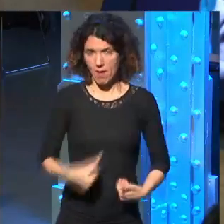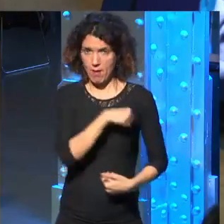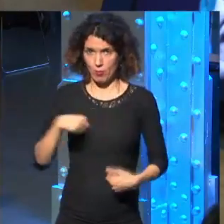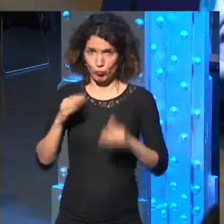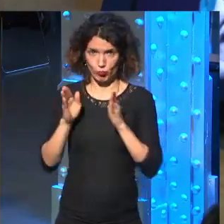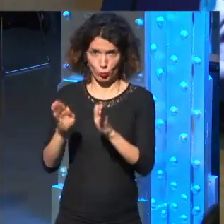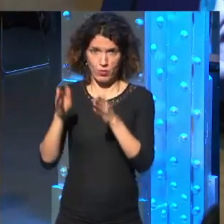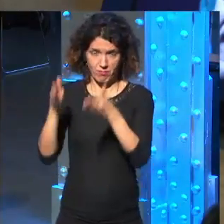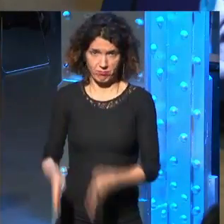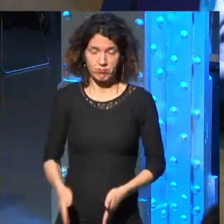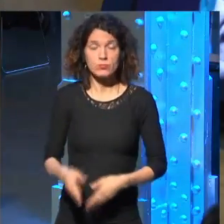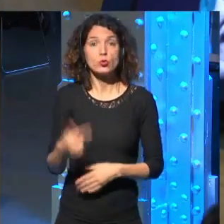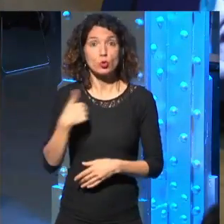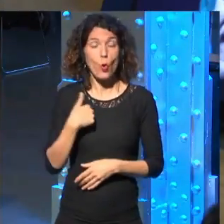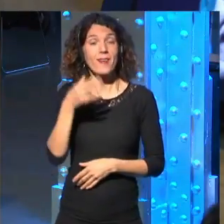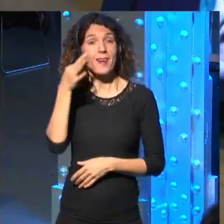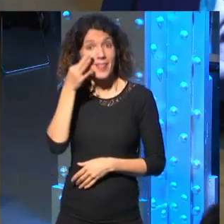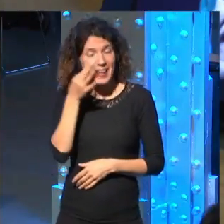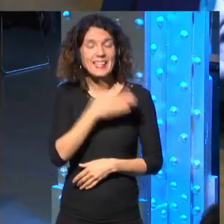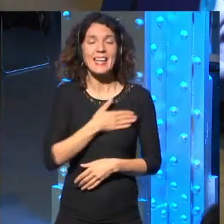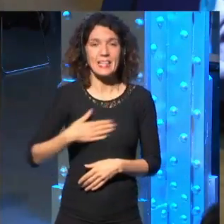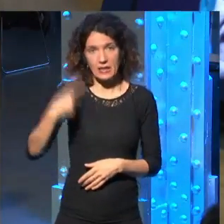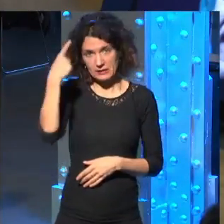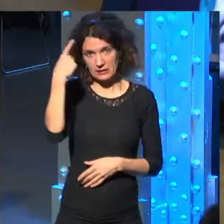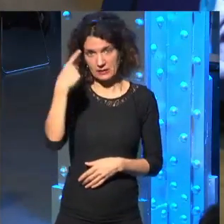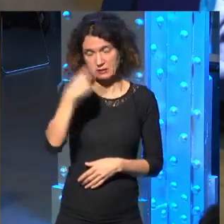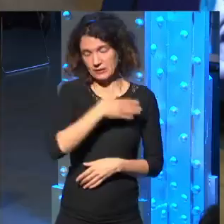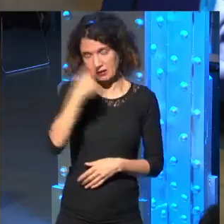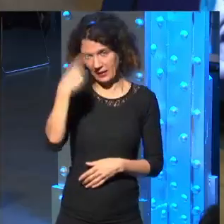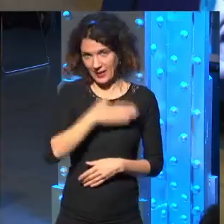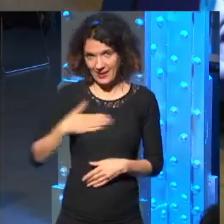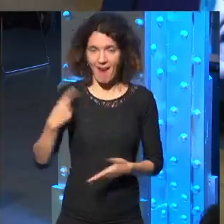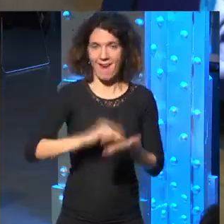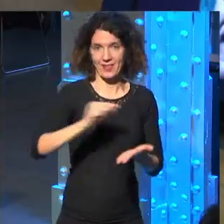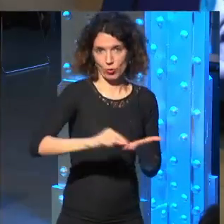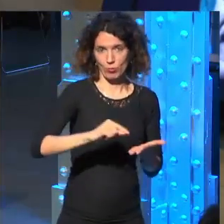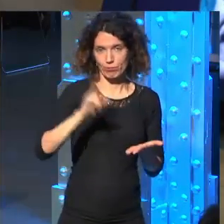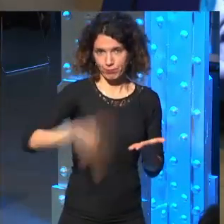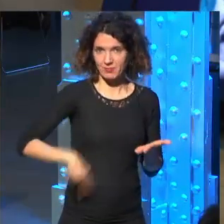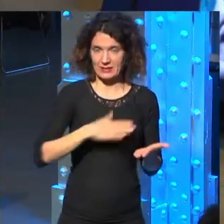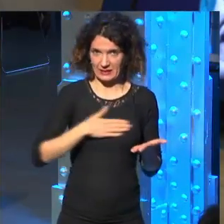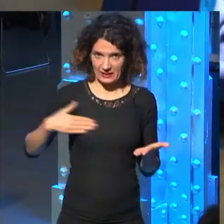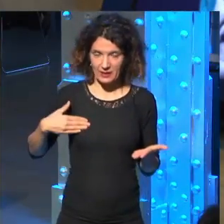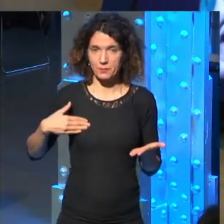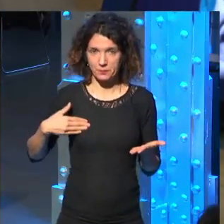Yo, en realidad... to be honest, I wanted to be a writer.